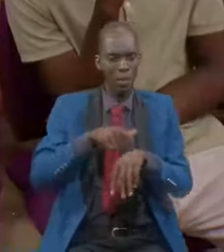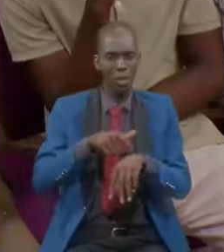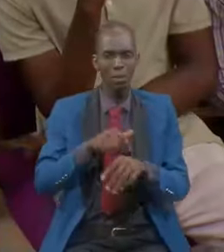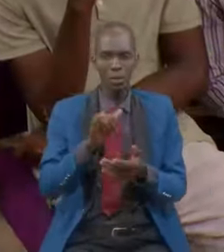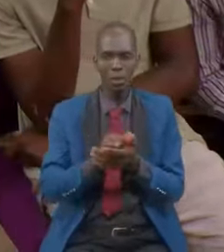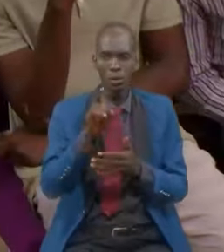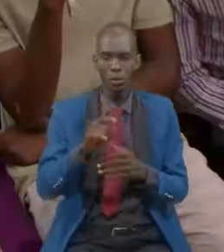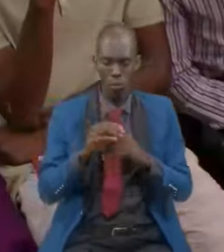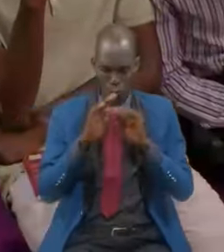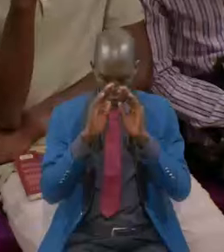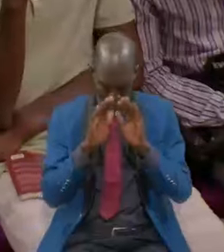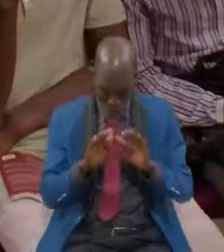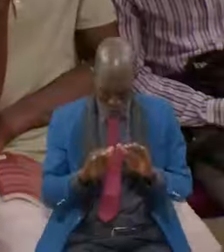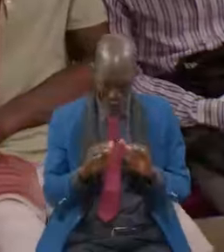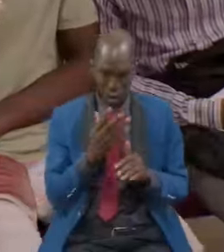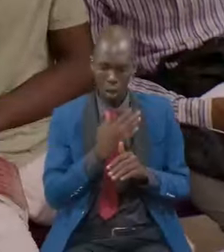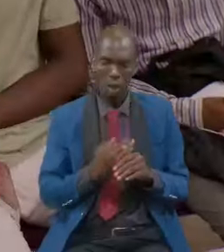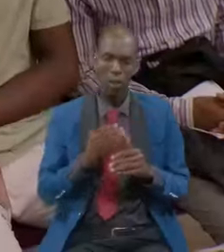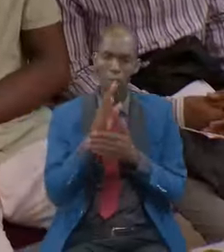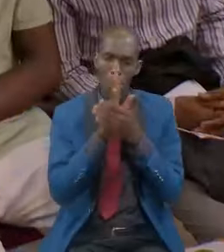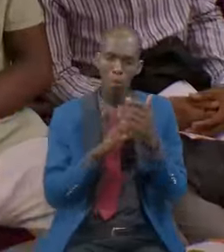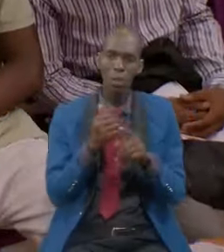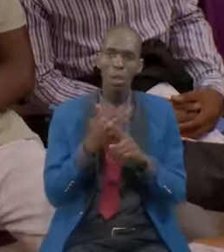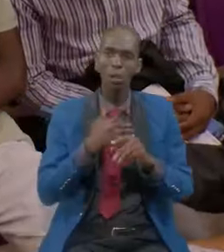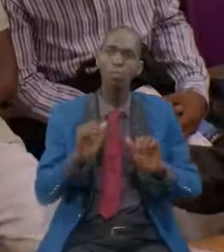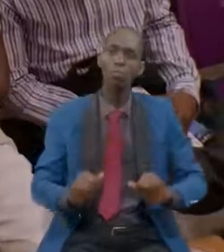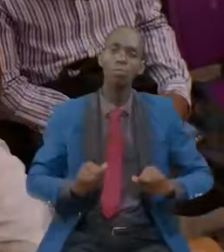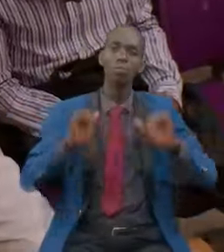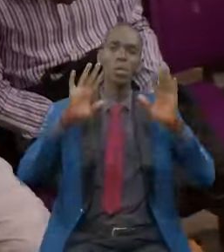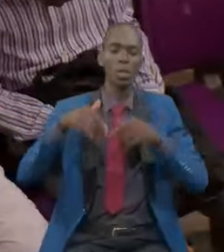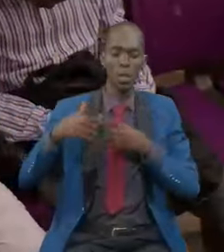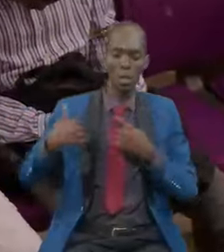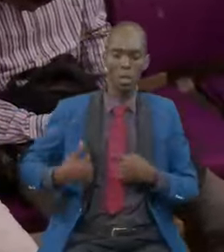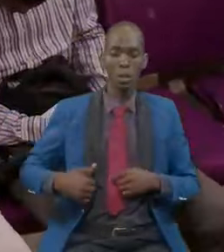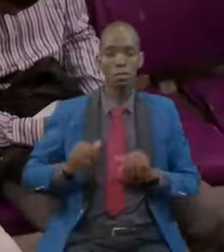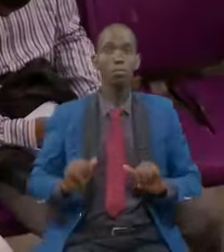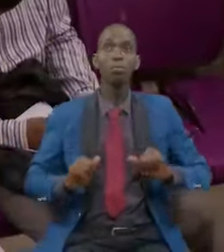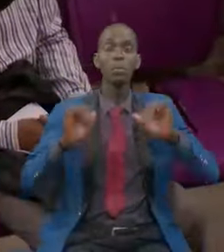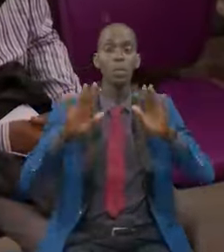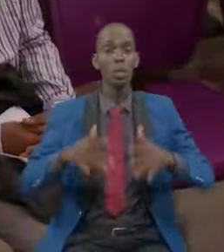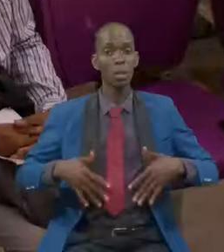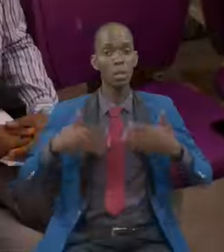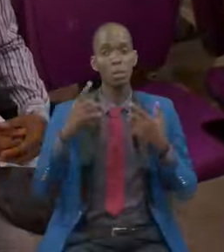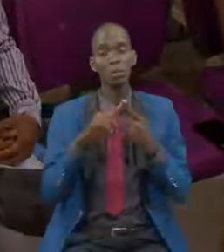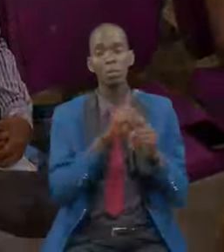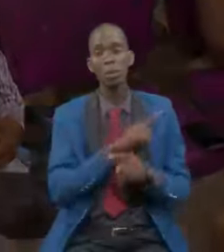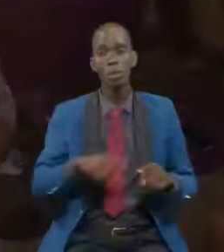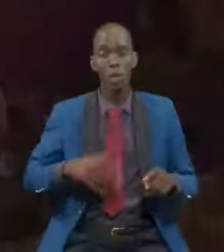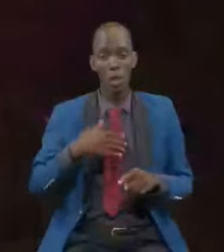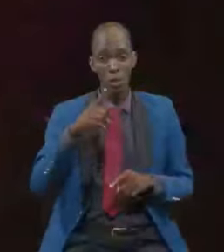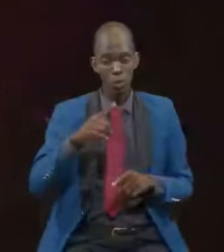the Lord. That's when you surrender your heart, your life unto the Lord, and you